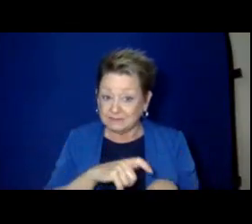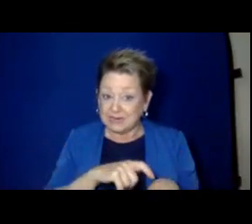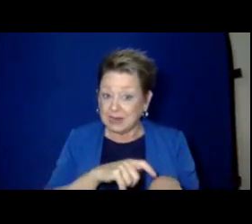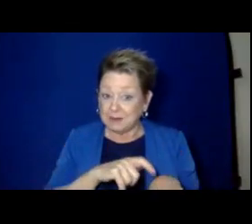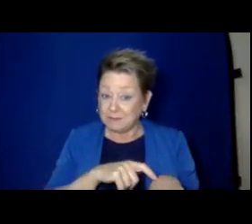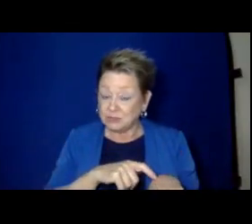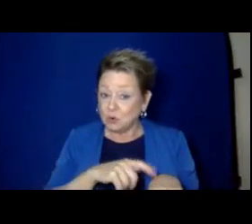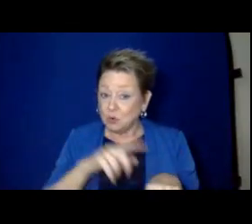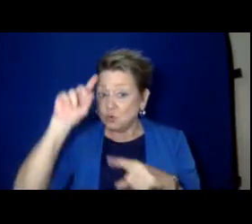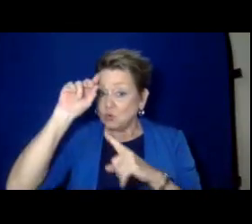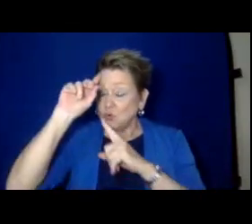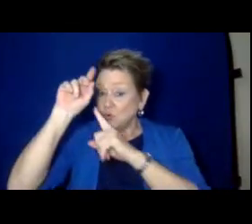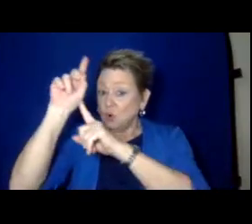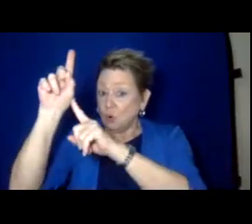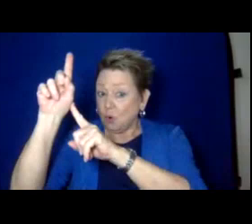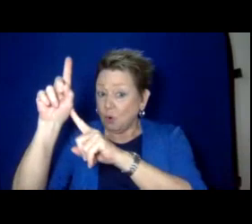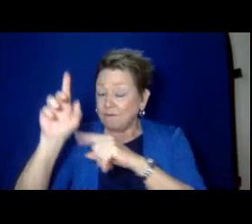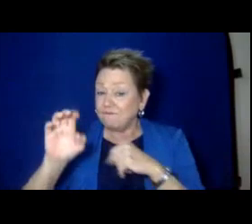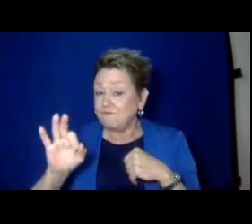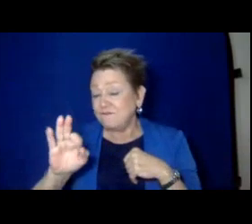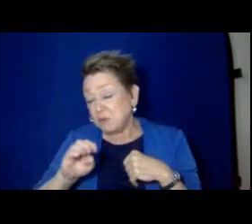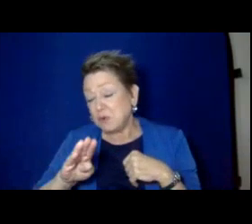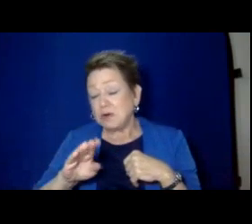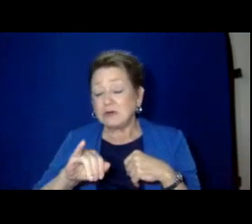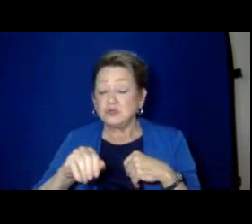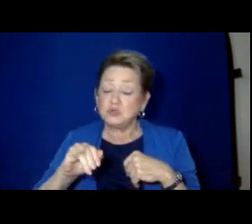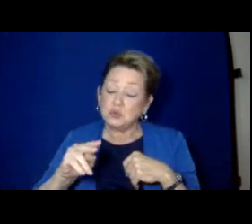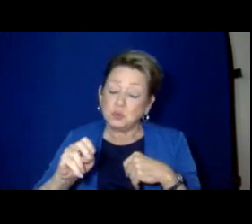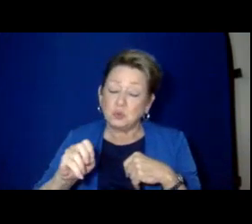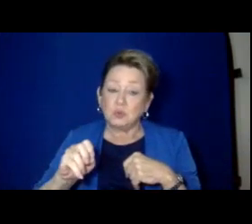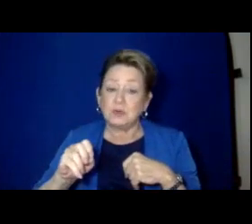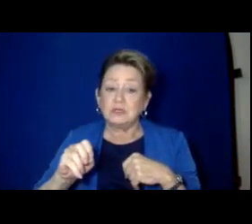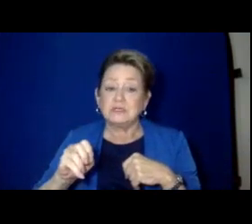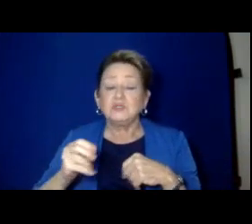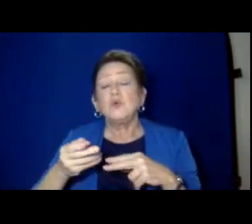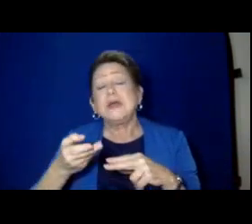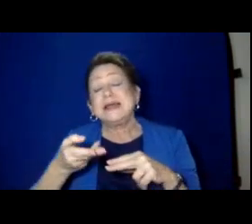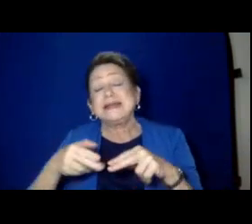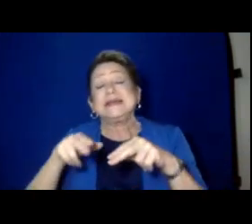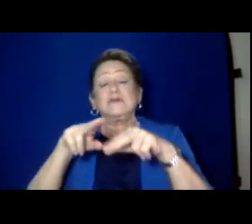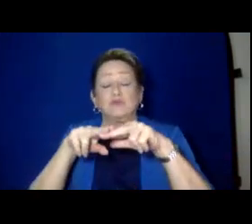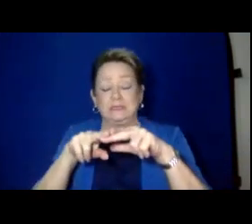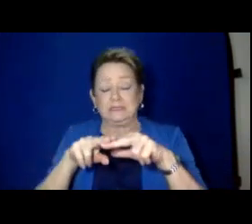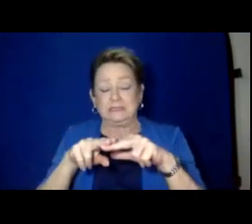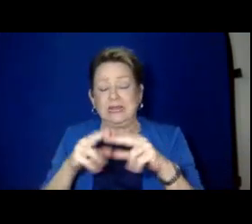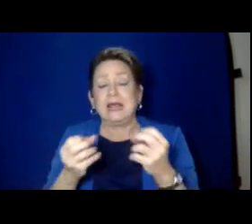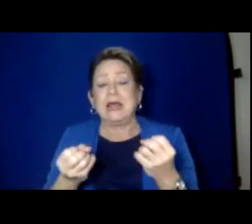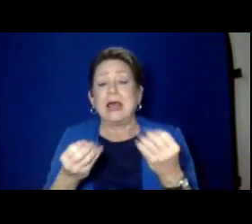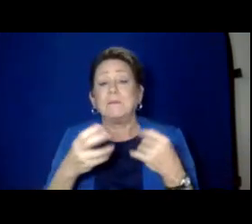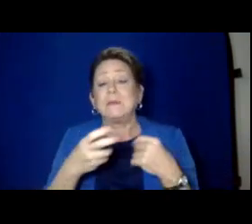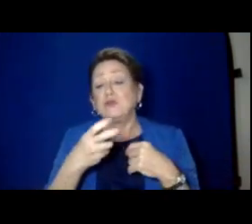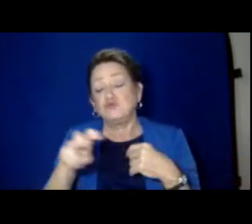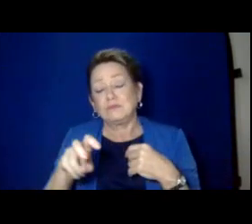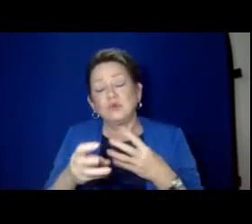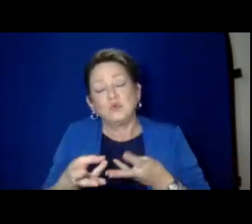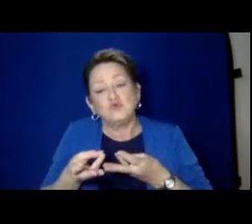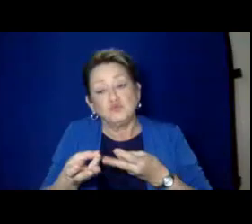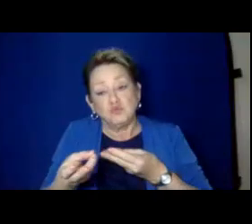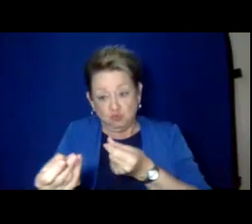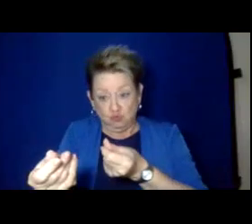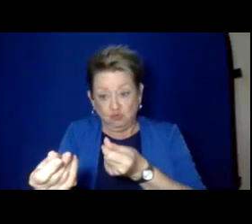February, if we're looking at adding frequency February or June, would be to take the frequency up enough that it smooths out the schedule so